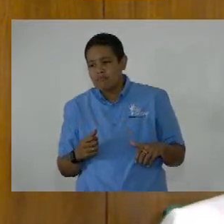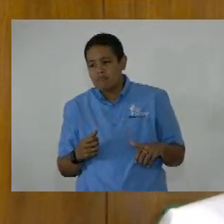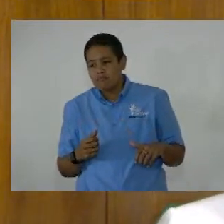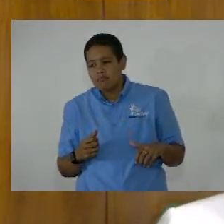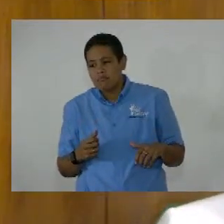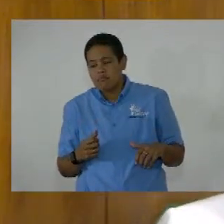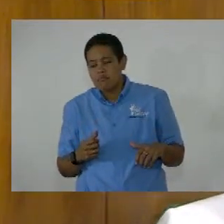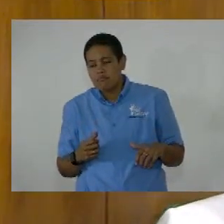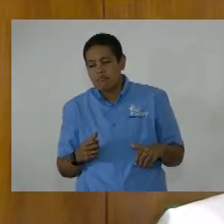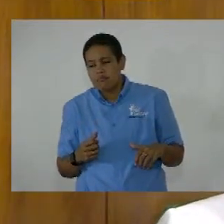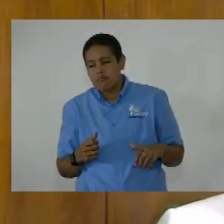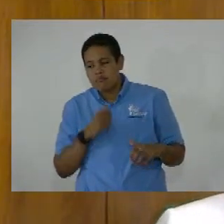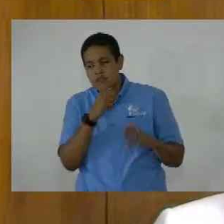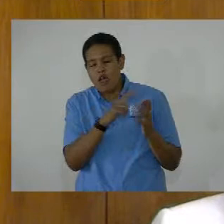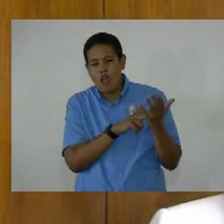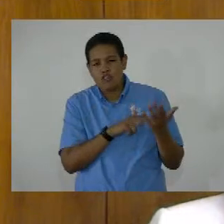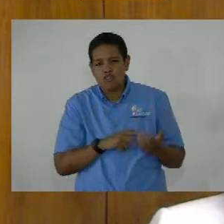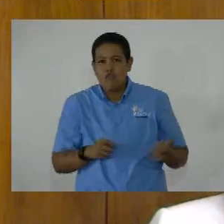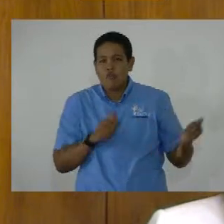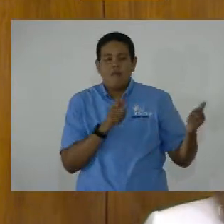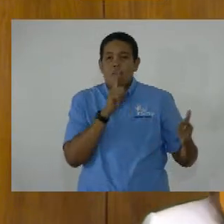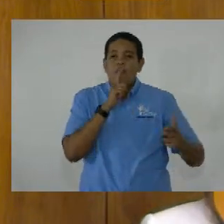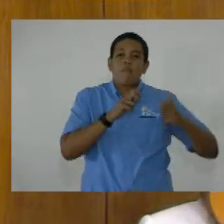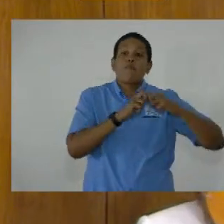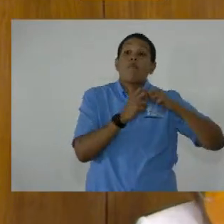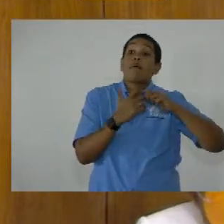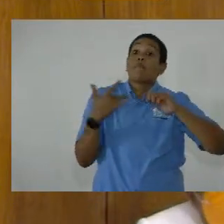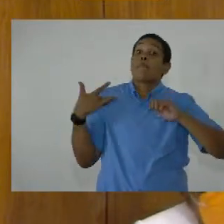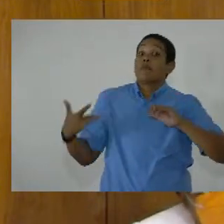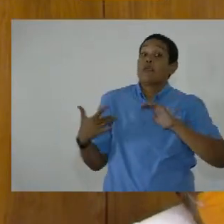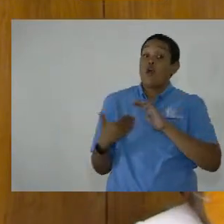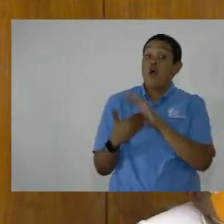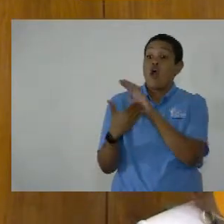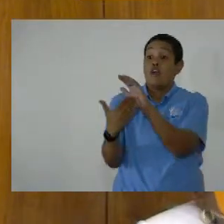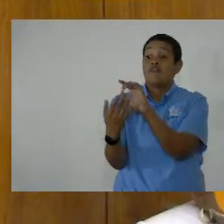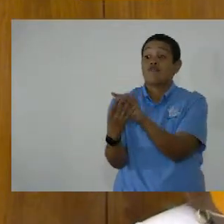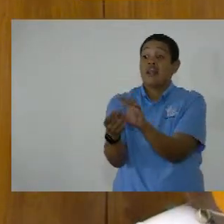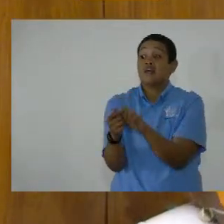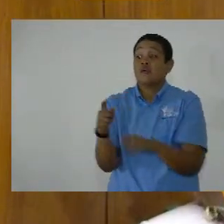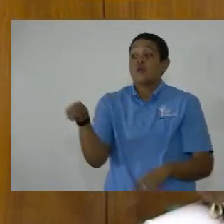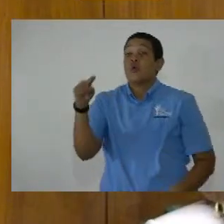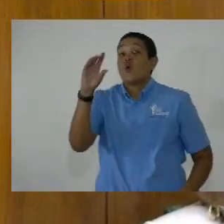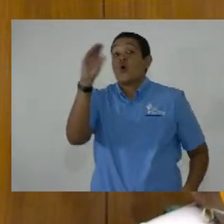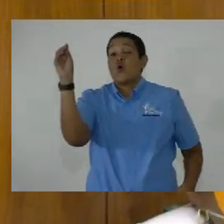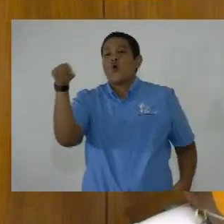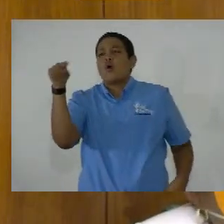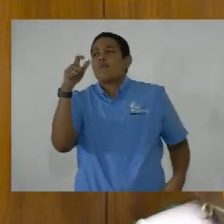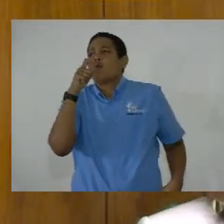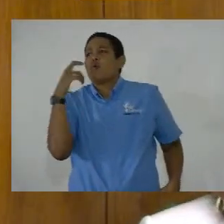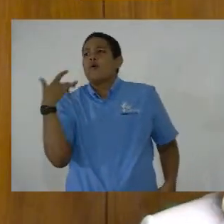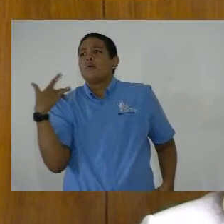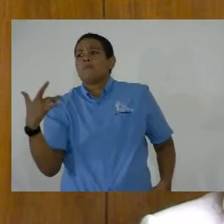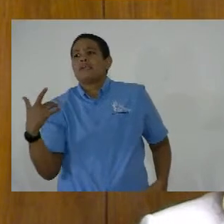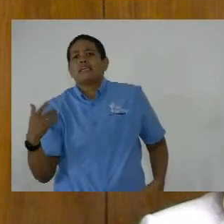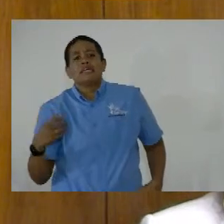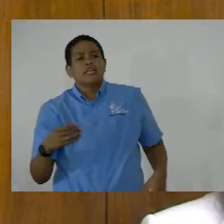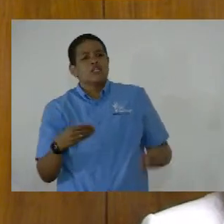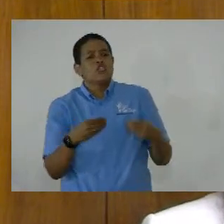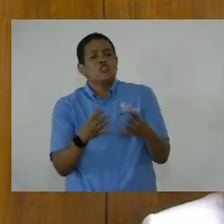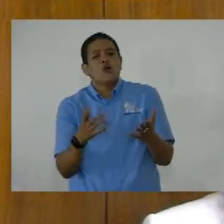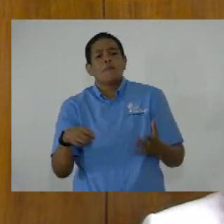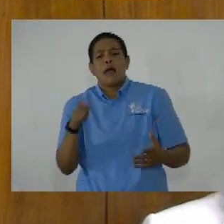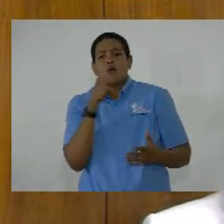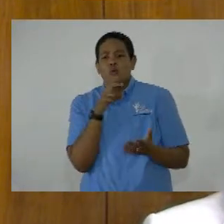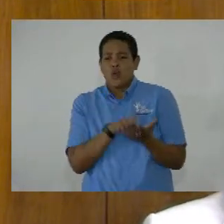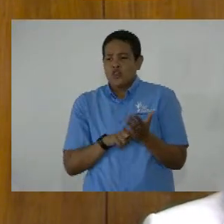they contract. The problem very often is with those companies that are suppliers of those with whom they